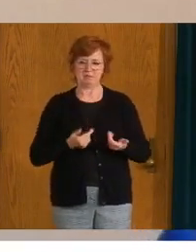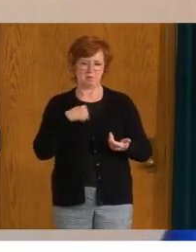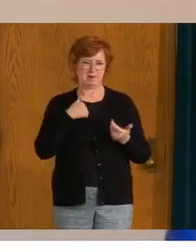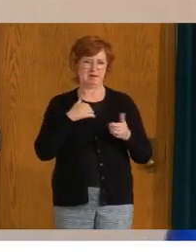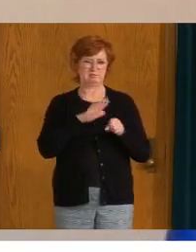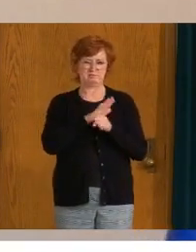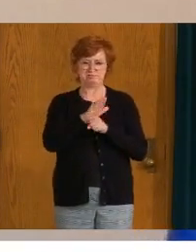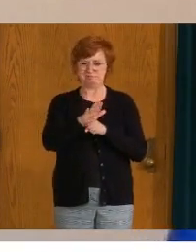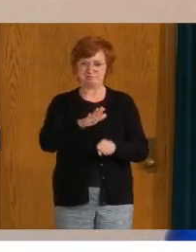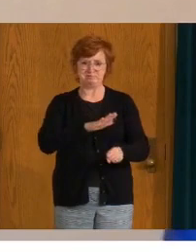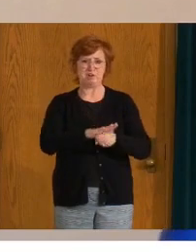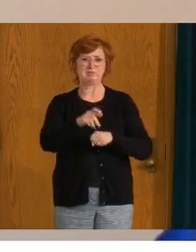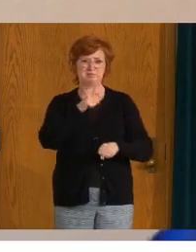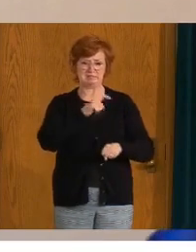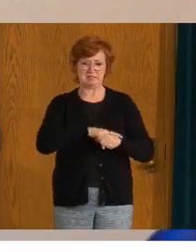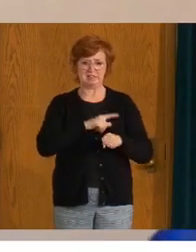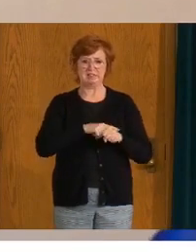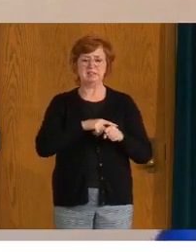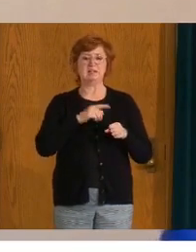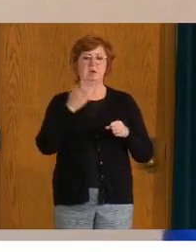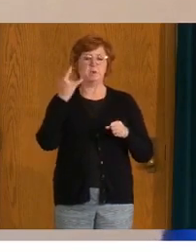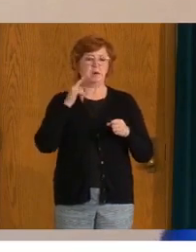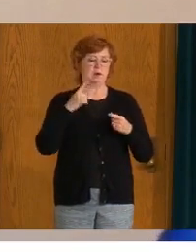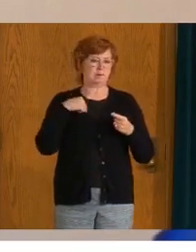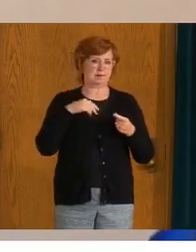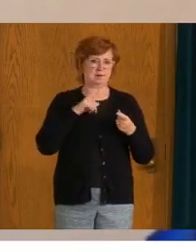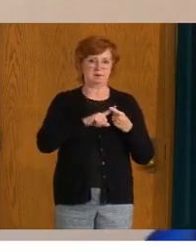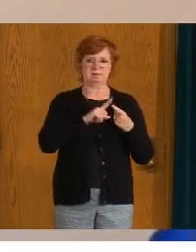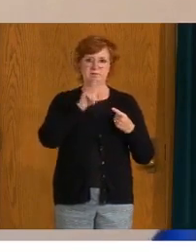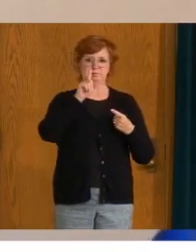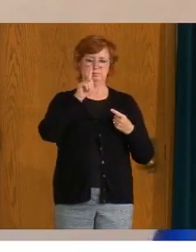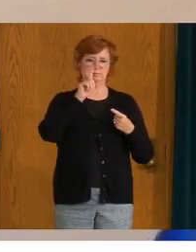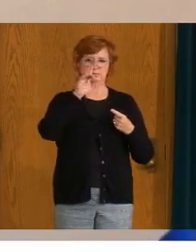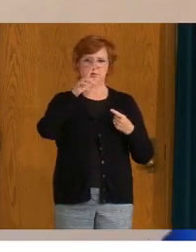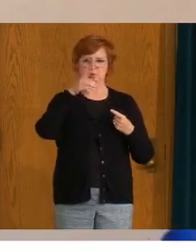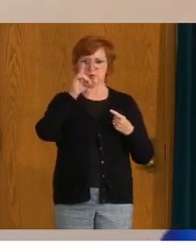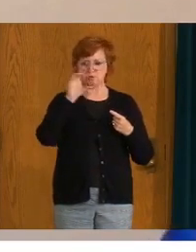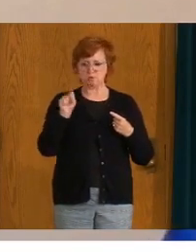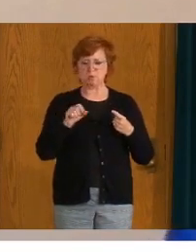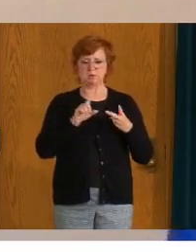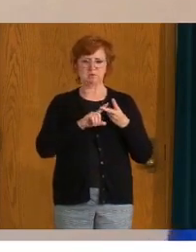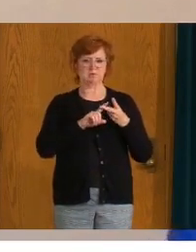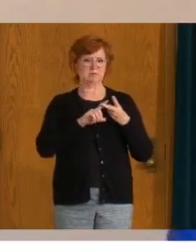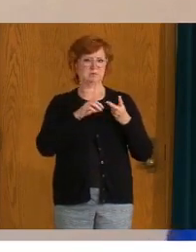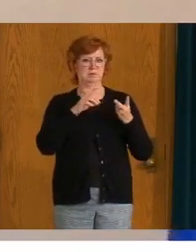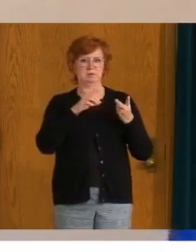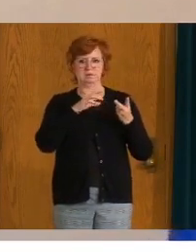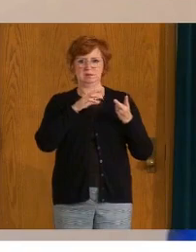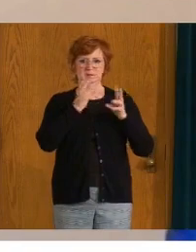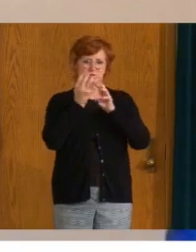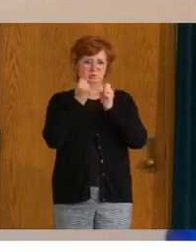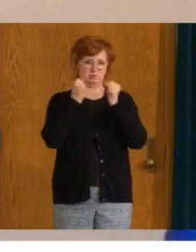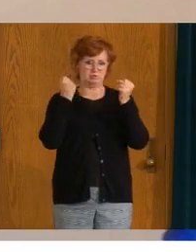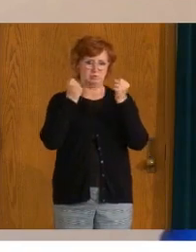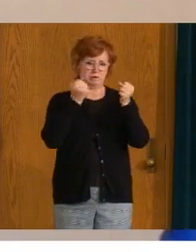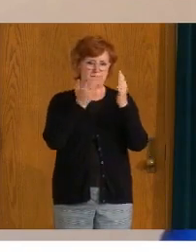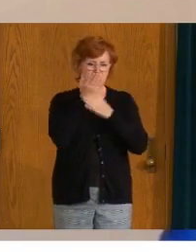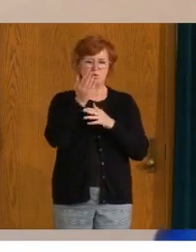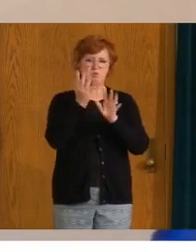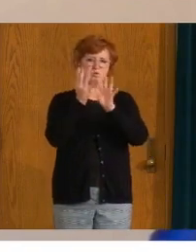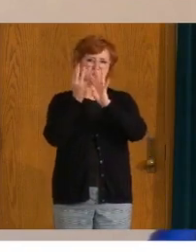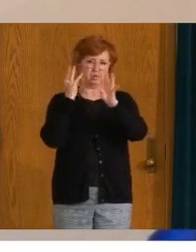to deliver, we'll be delivering over 160,000 vaccines per week. And we continue to grow and expand and use